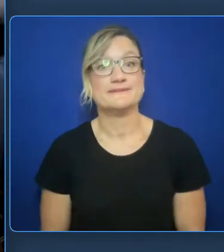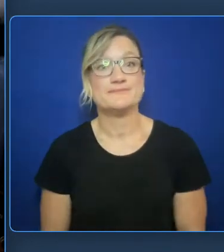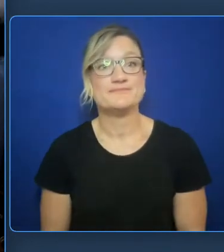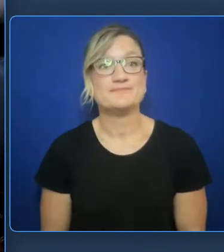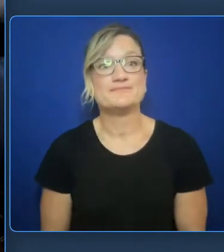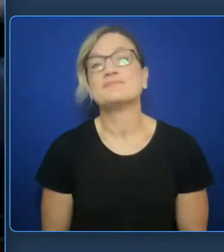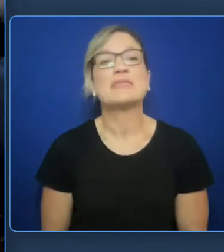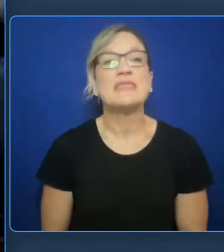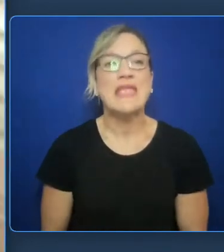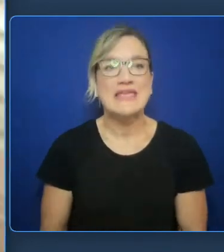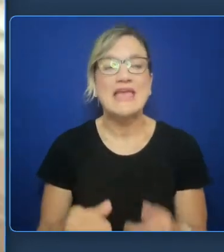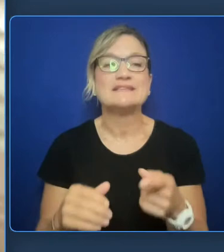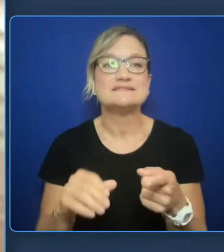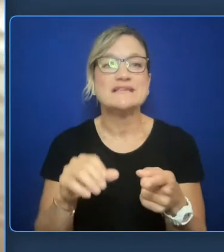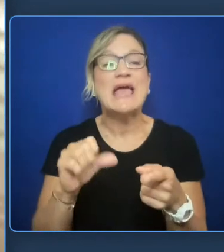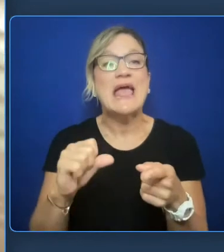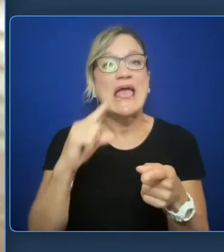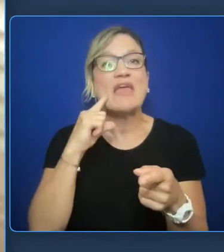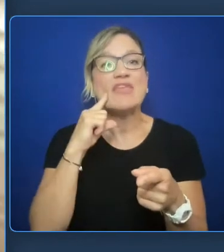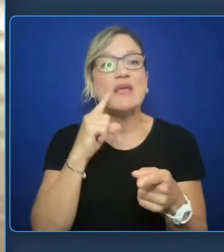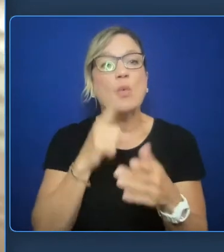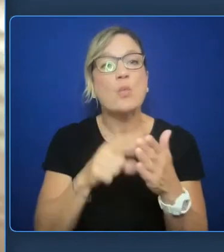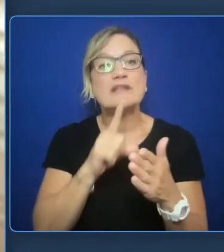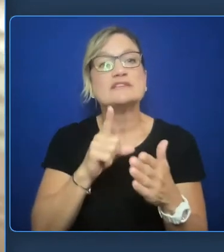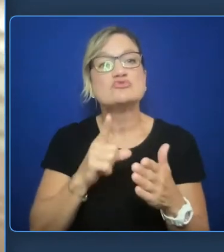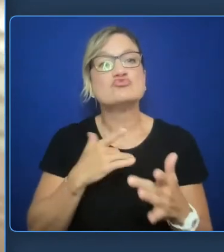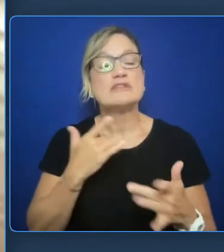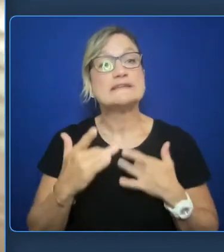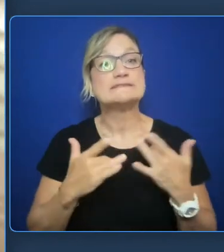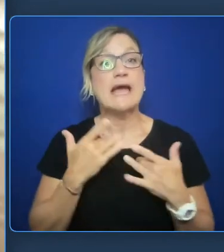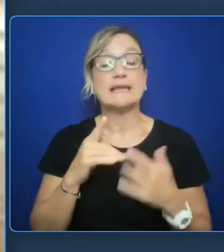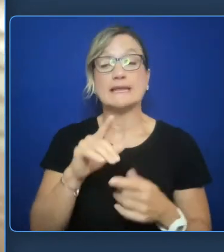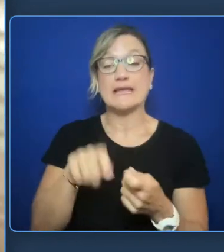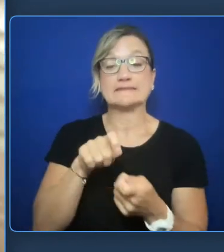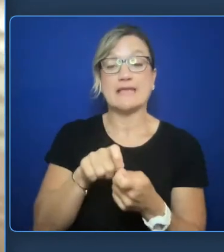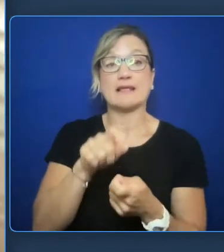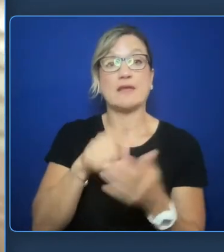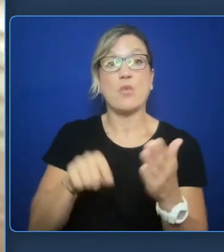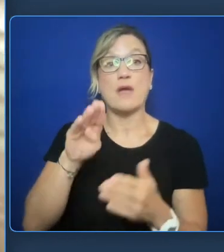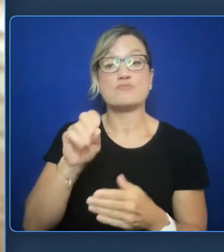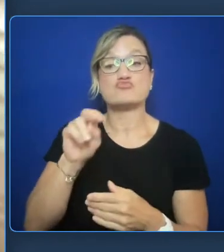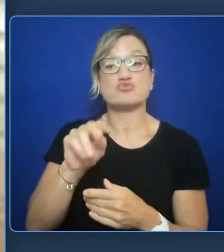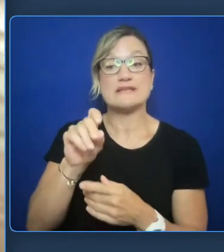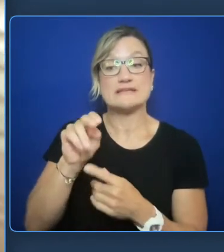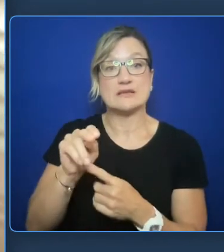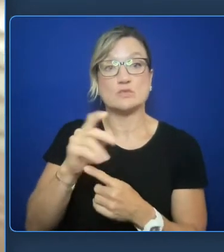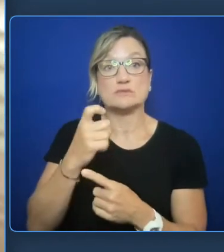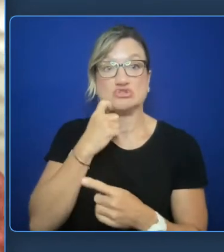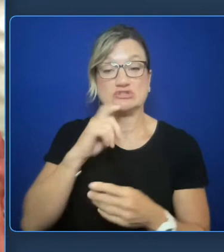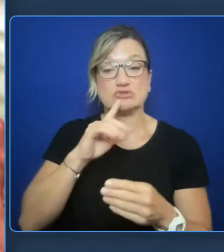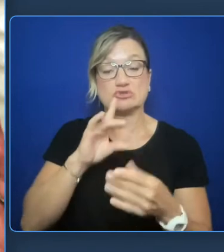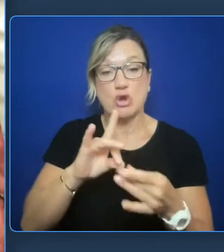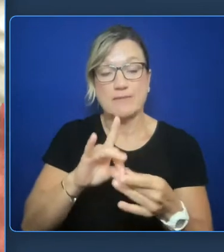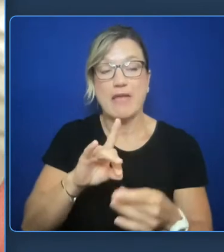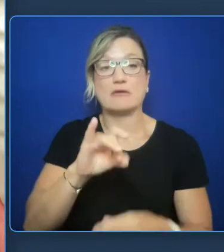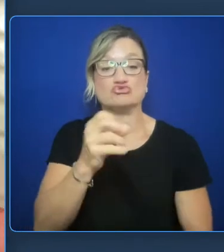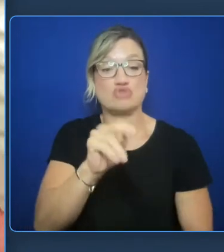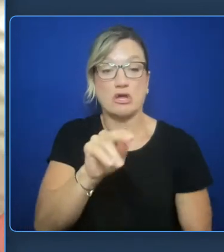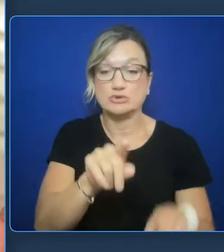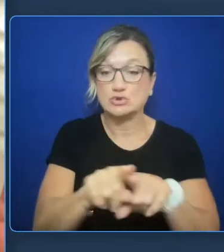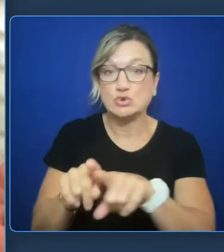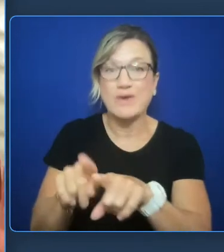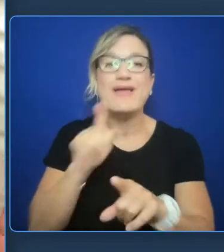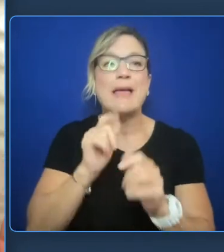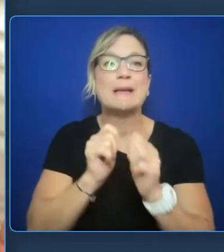Alex? Yeah, I think that what's really exciting right now is exactly what Brendan was talking about and John, which is the